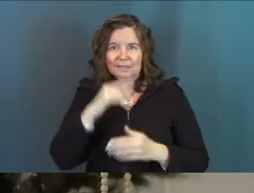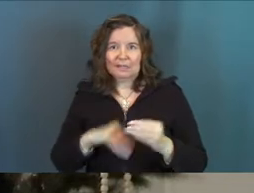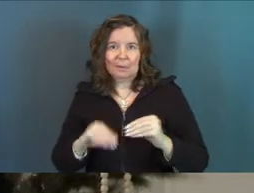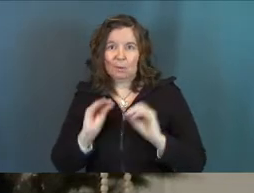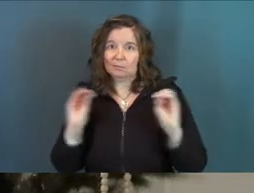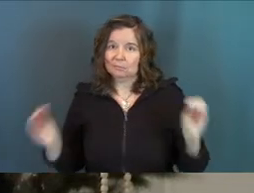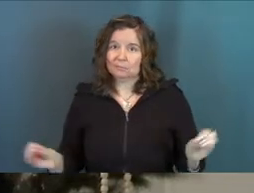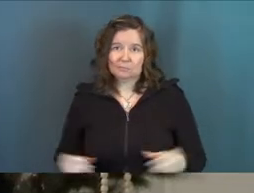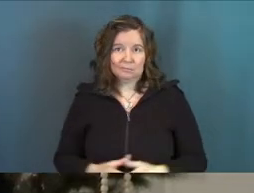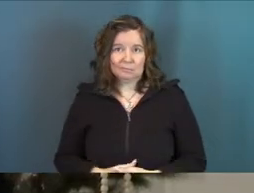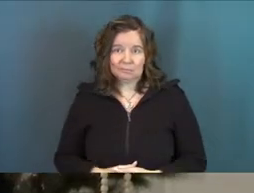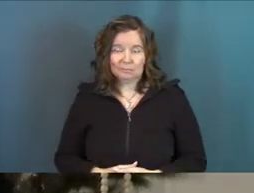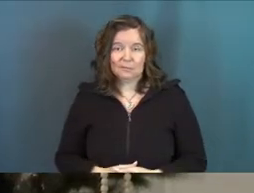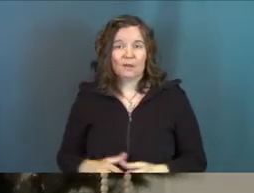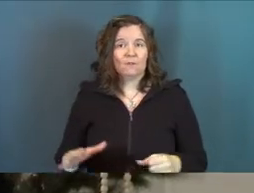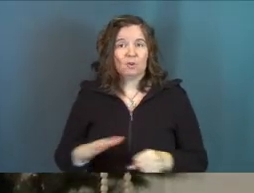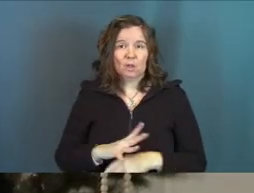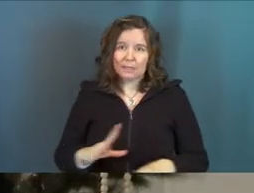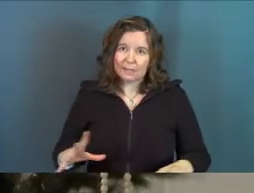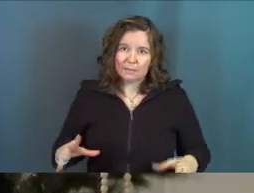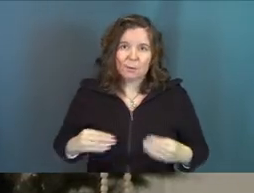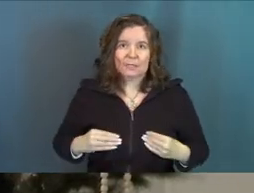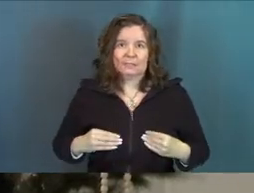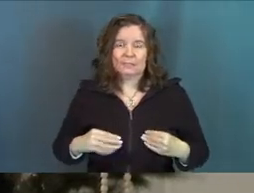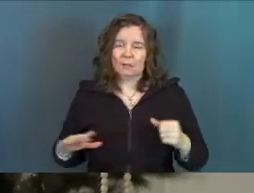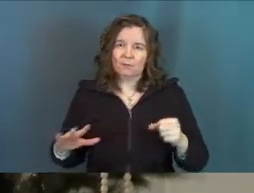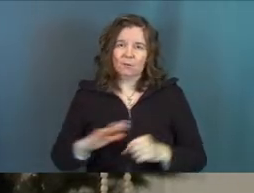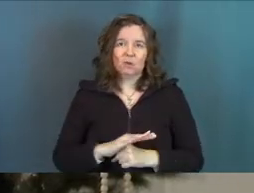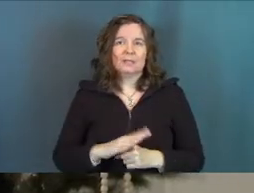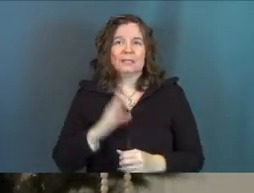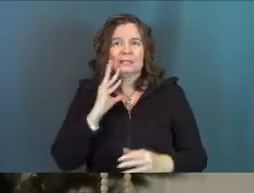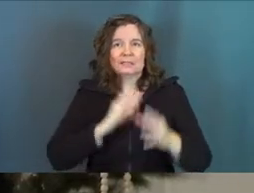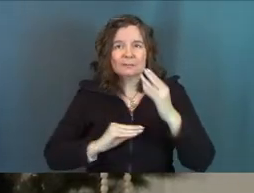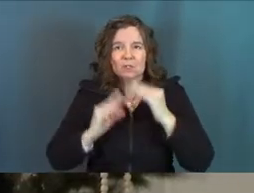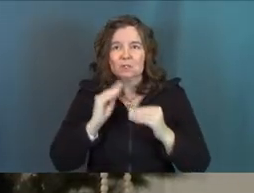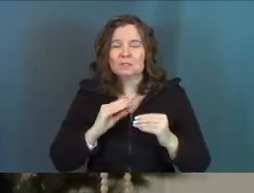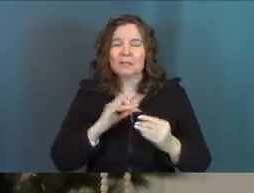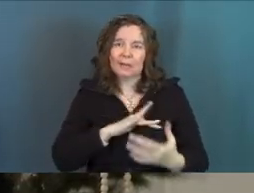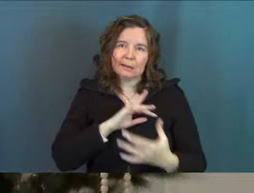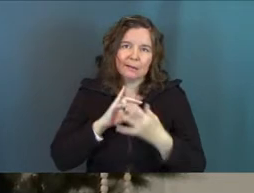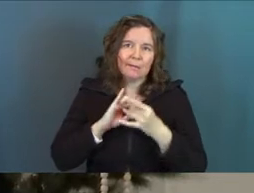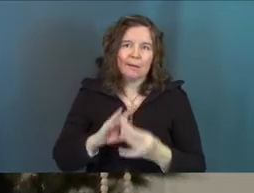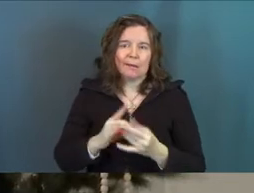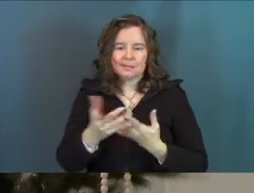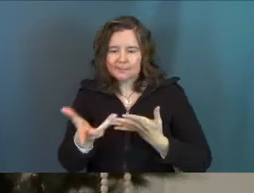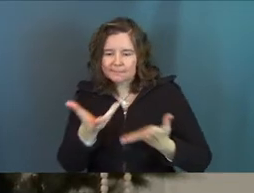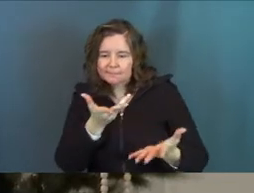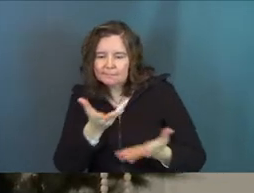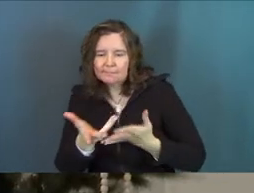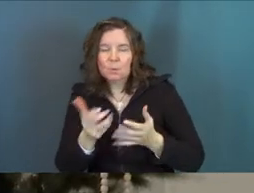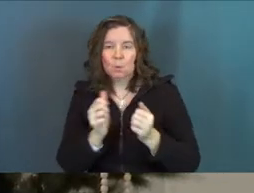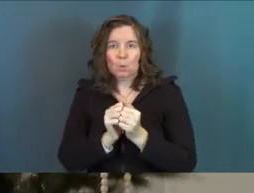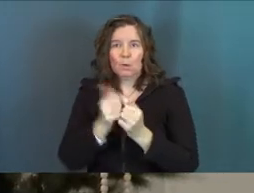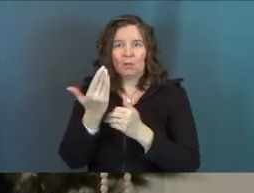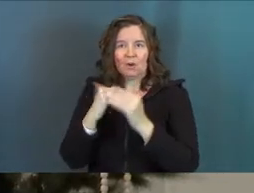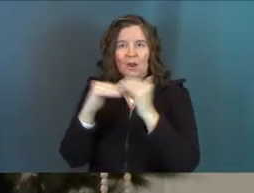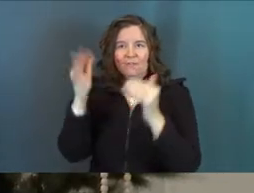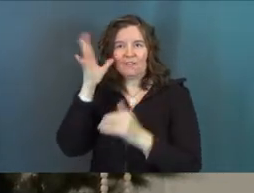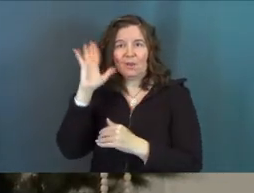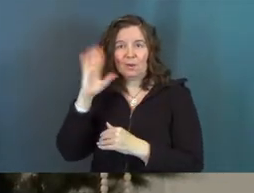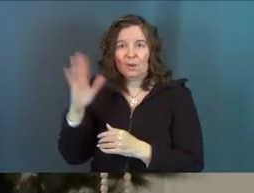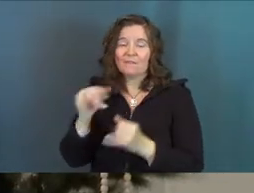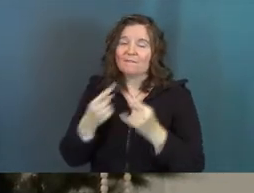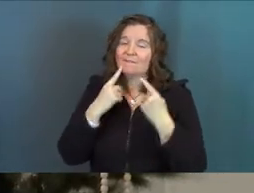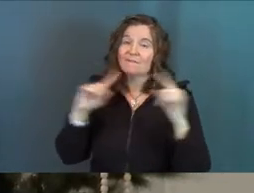anymore. Fully embracing, fully experiencing and connecting, we will be with our Heavenly